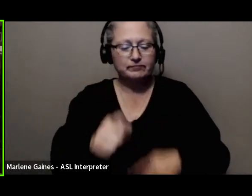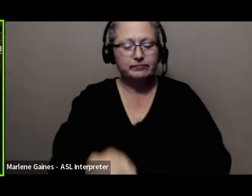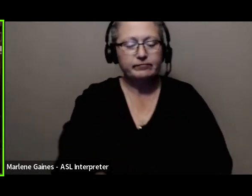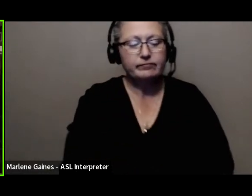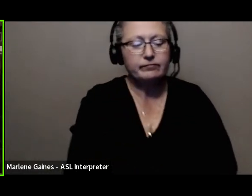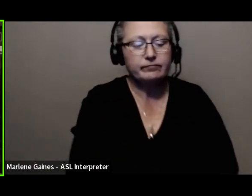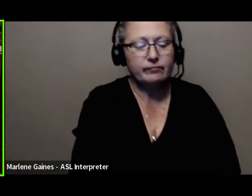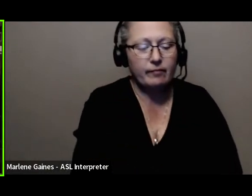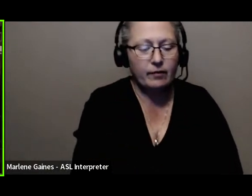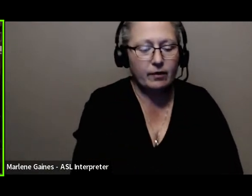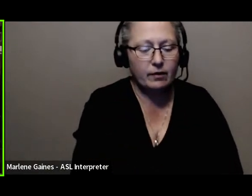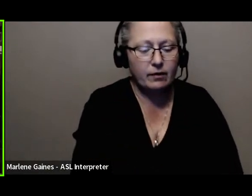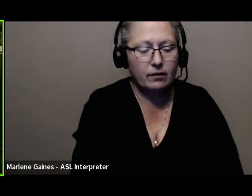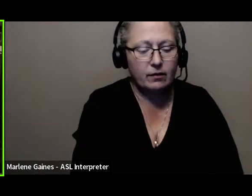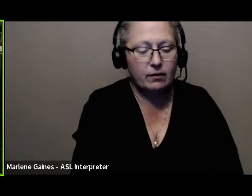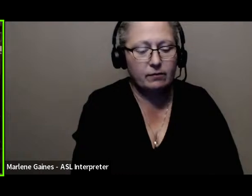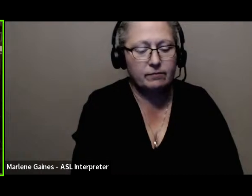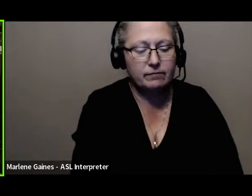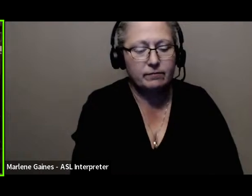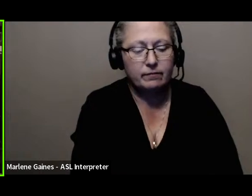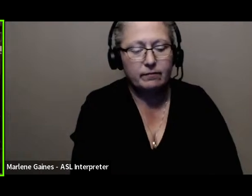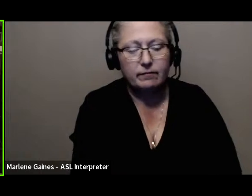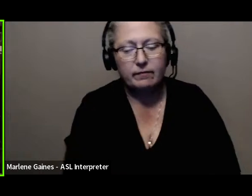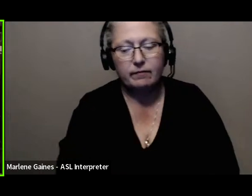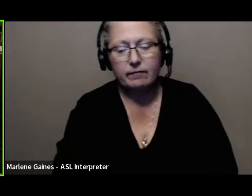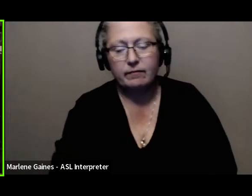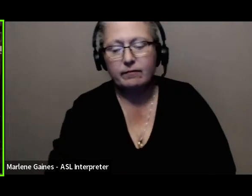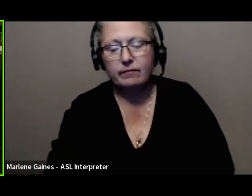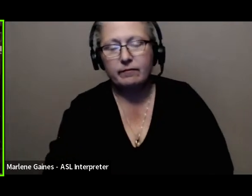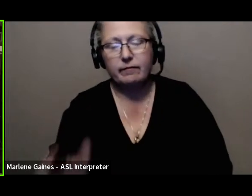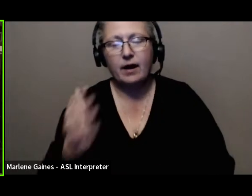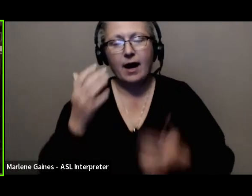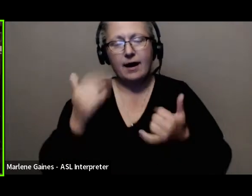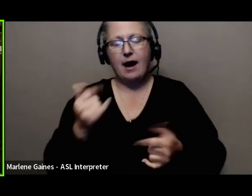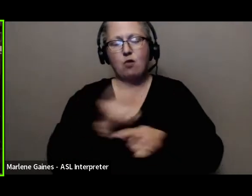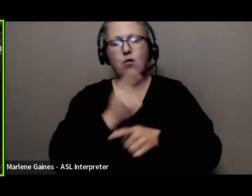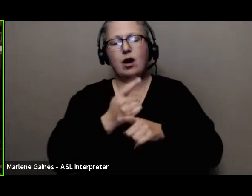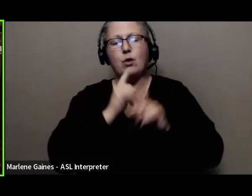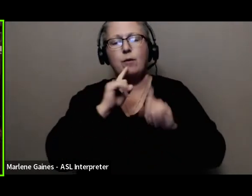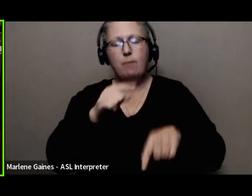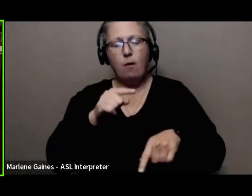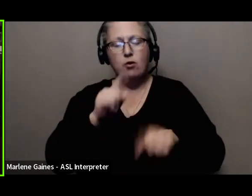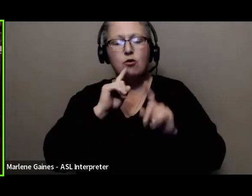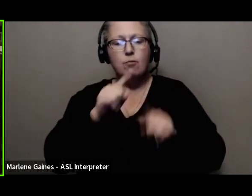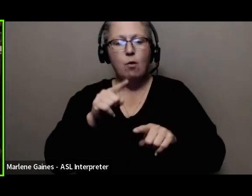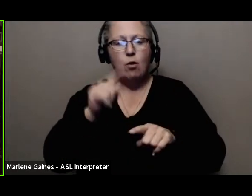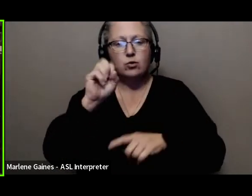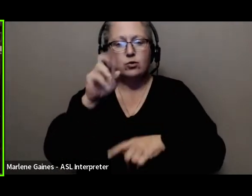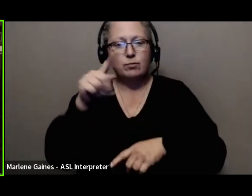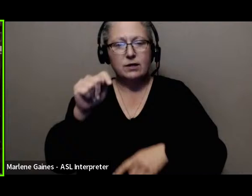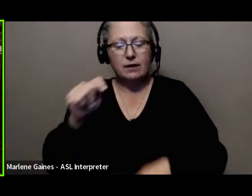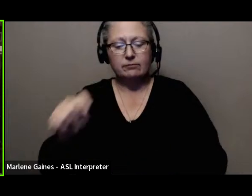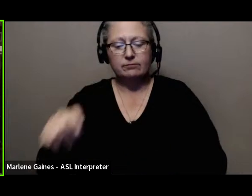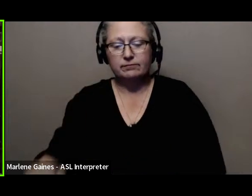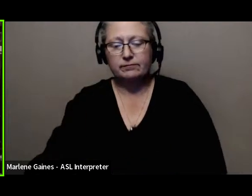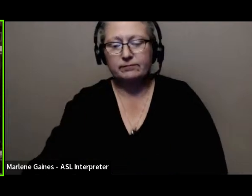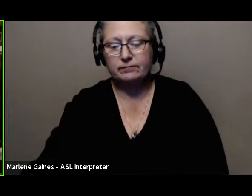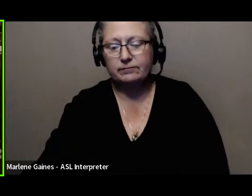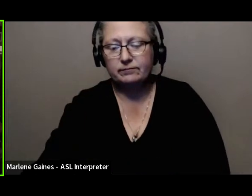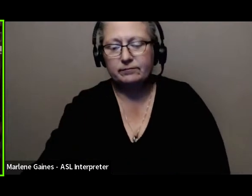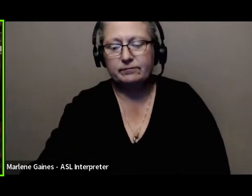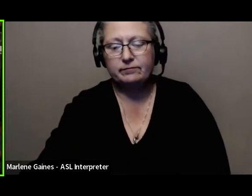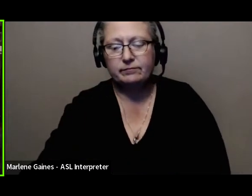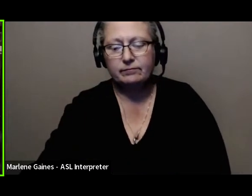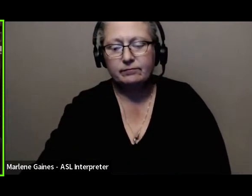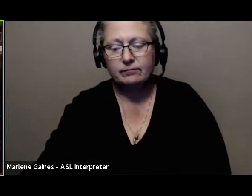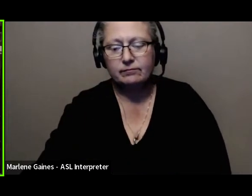unanimously. Thank you. Okay, going on to regular reports. Report of the superintendent. Thank you very much. I'll try to